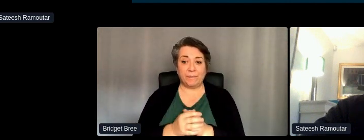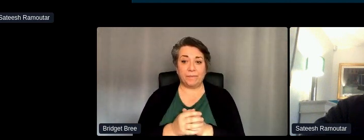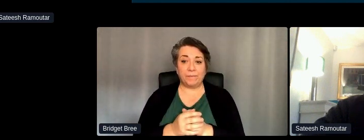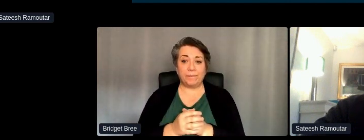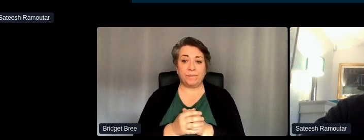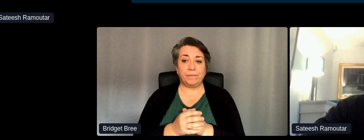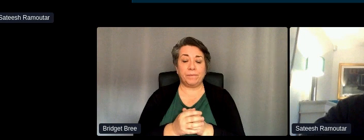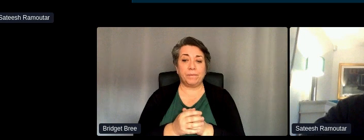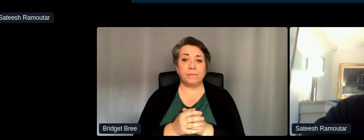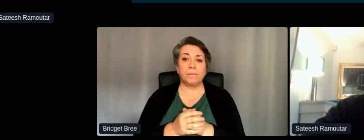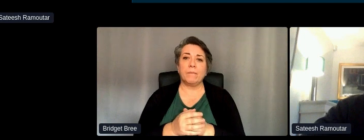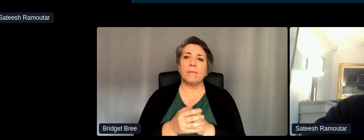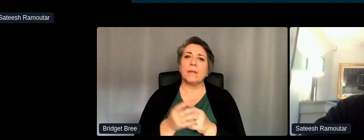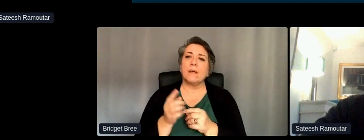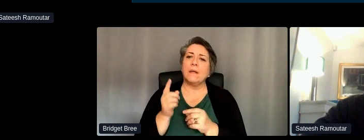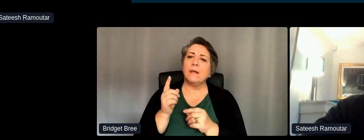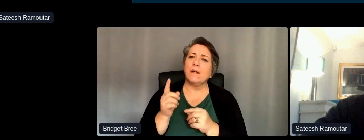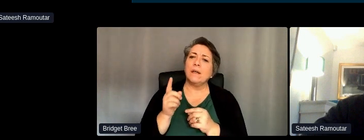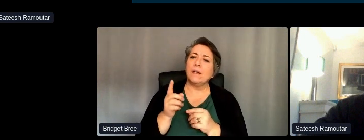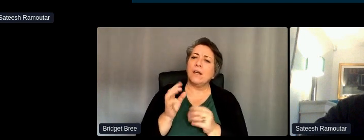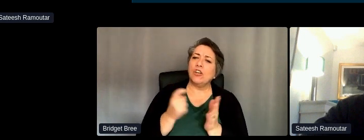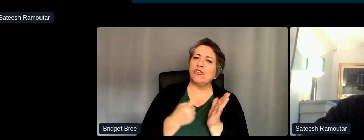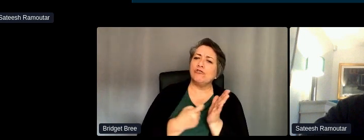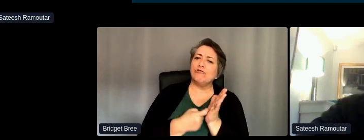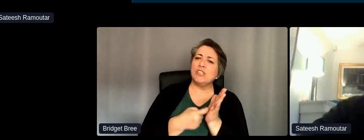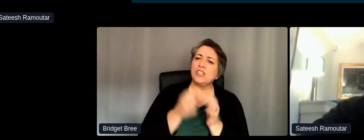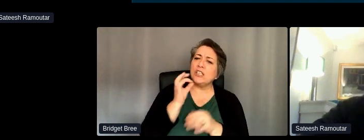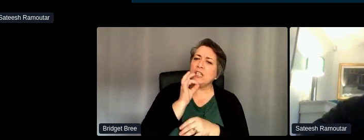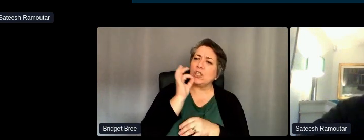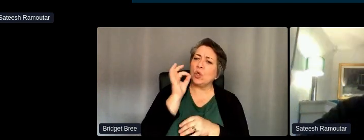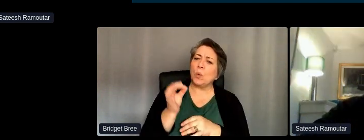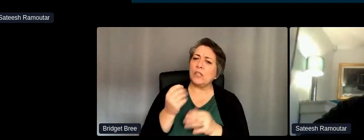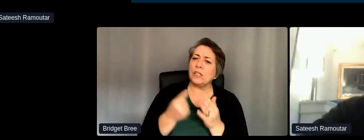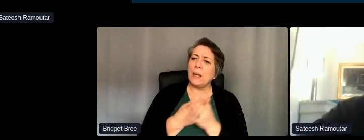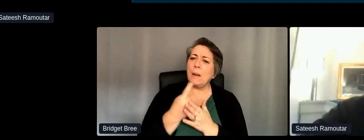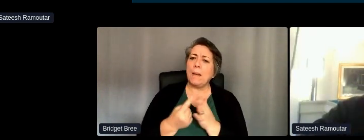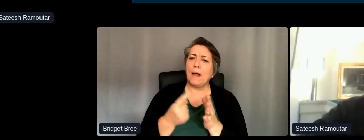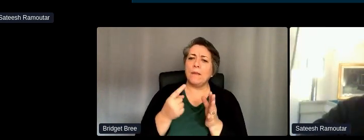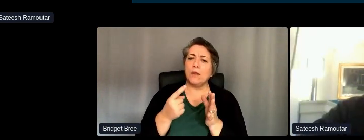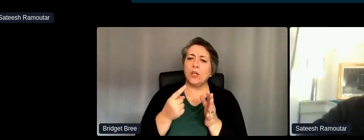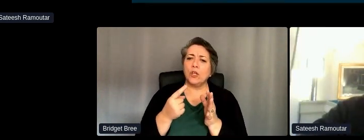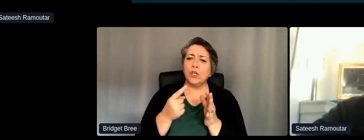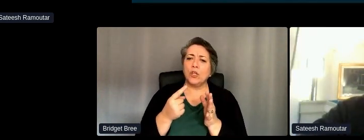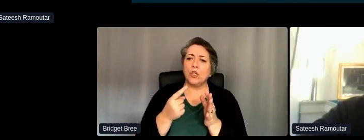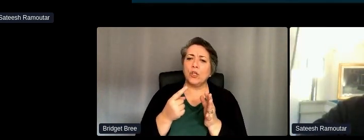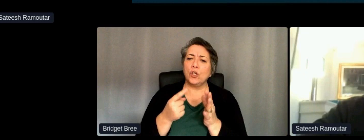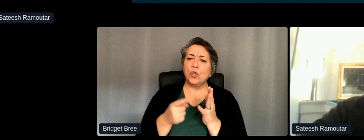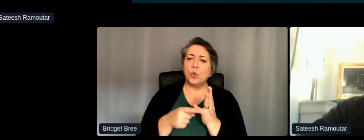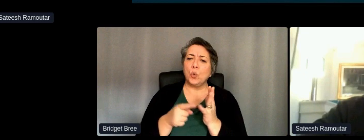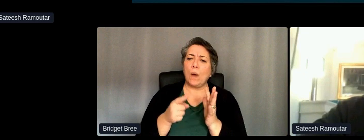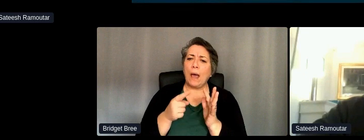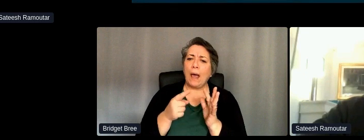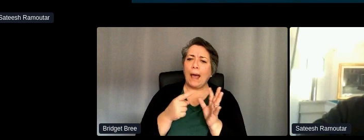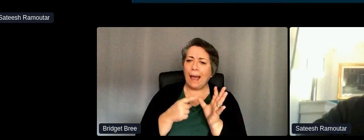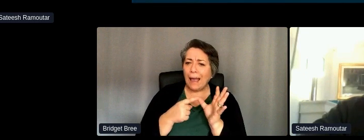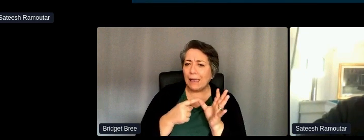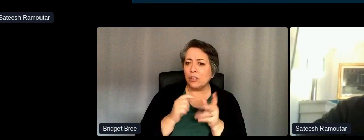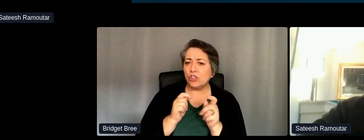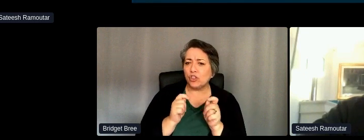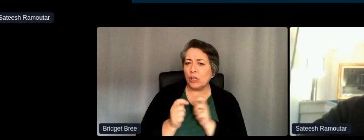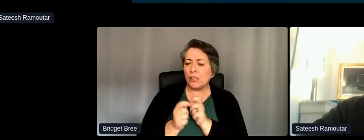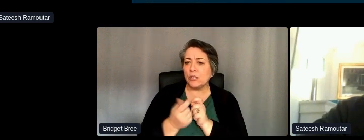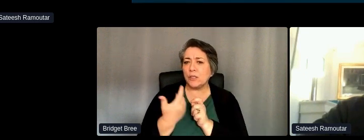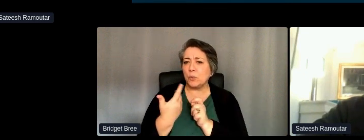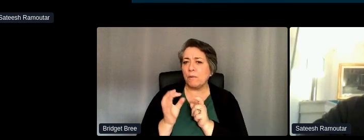a question here about the UI changes that we've applied, and if you'd like to tackle that one. Yeah, of